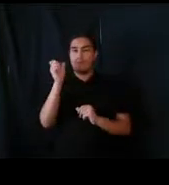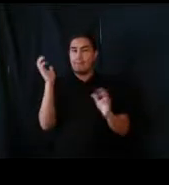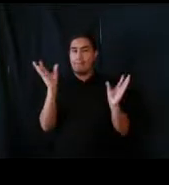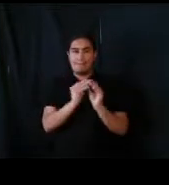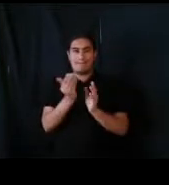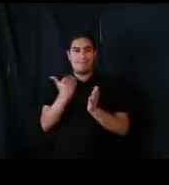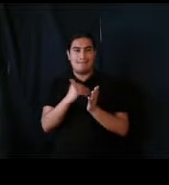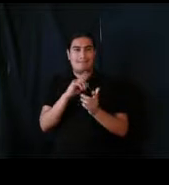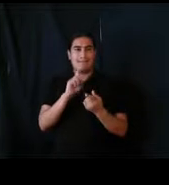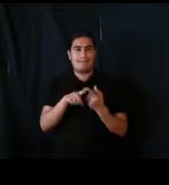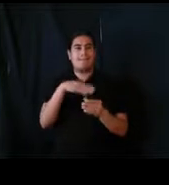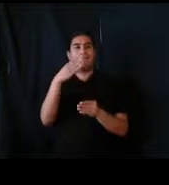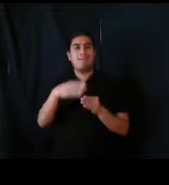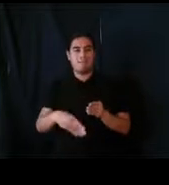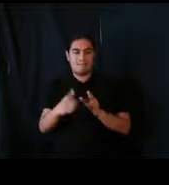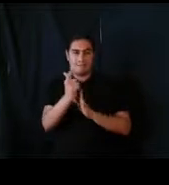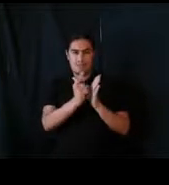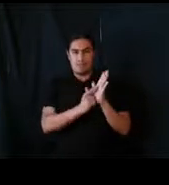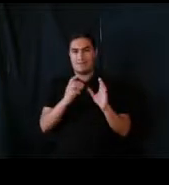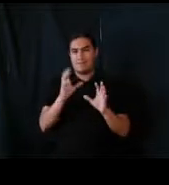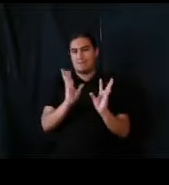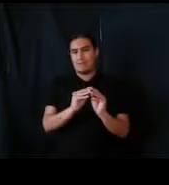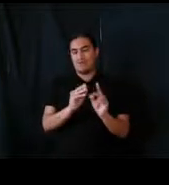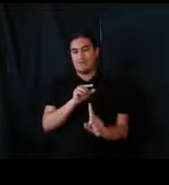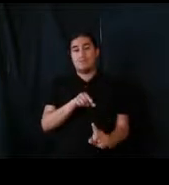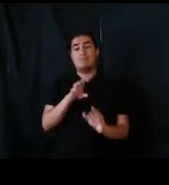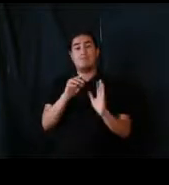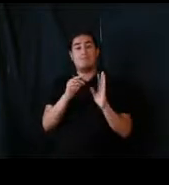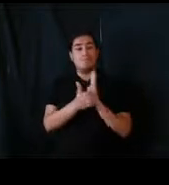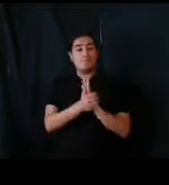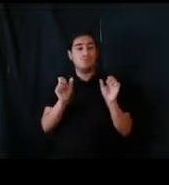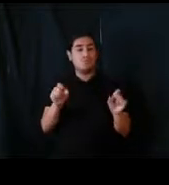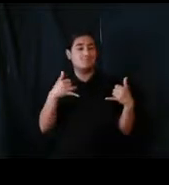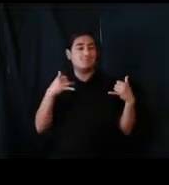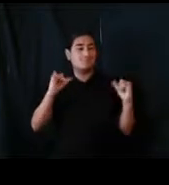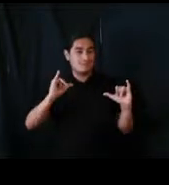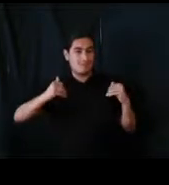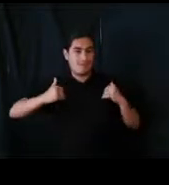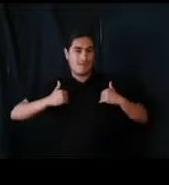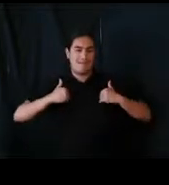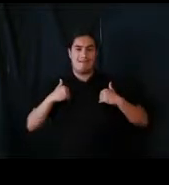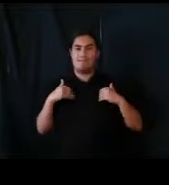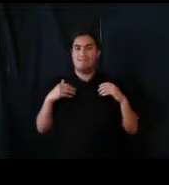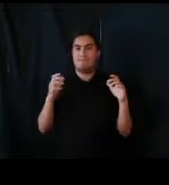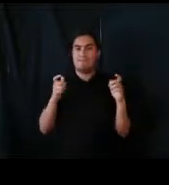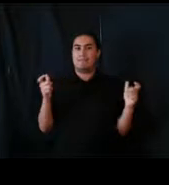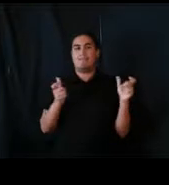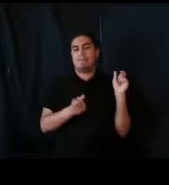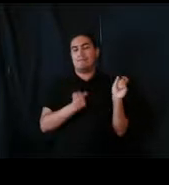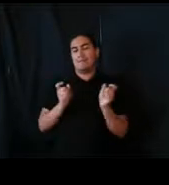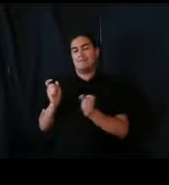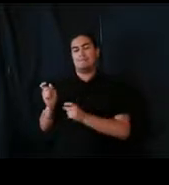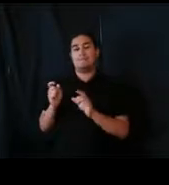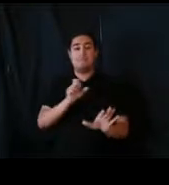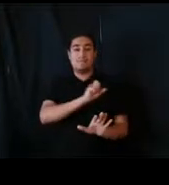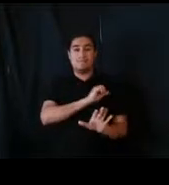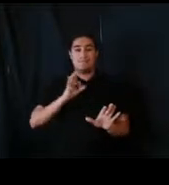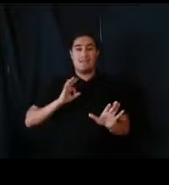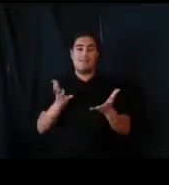the end of the legislative session and bills could still undergo substantial amendments staff is requesting to